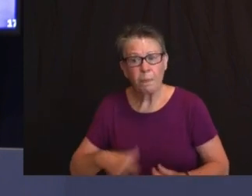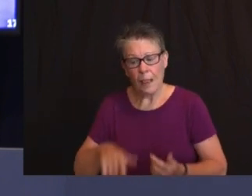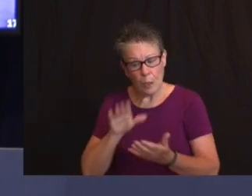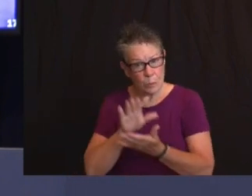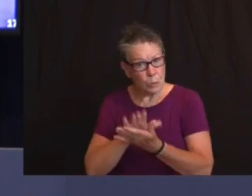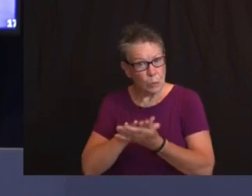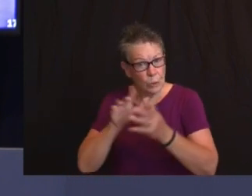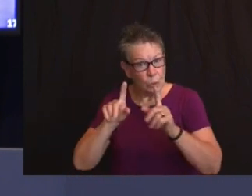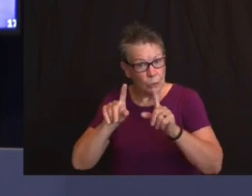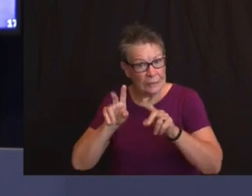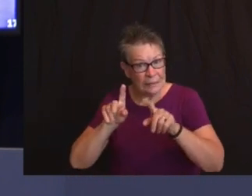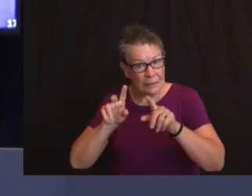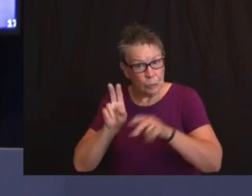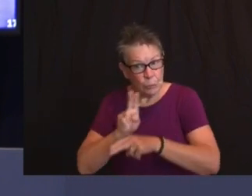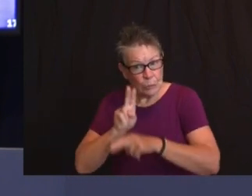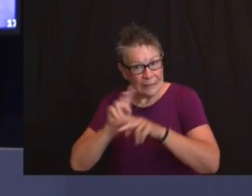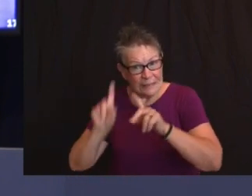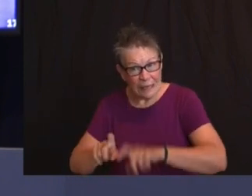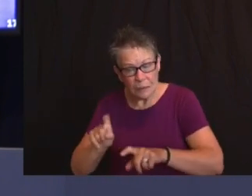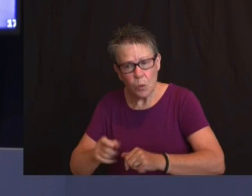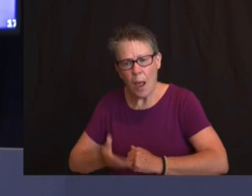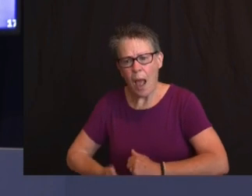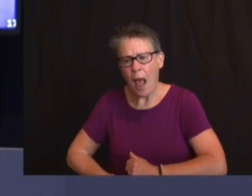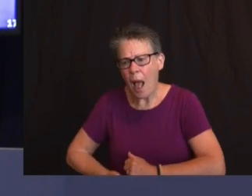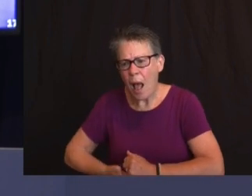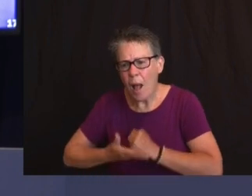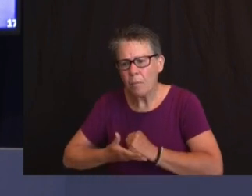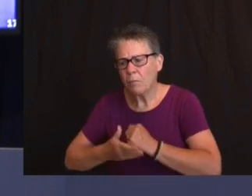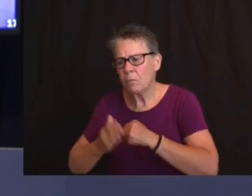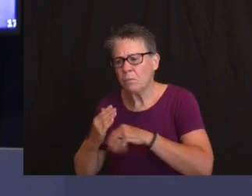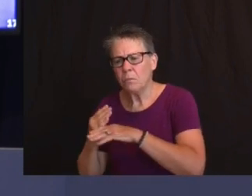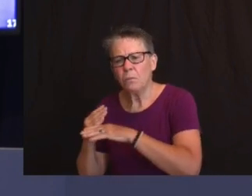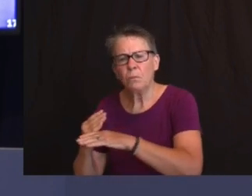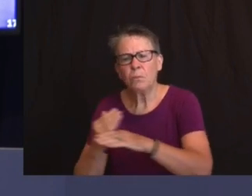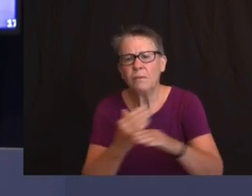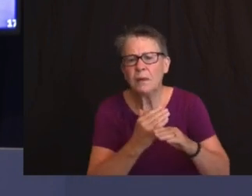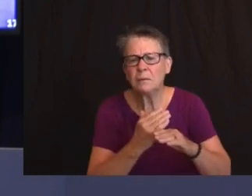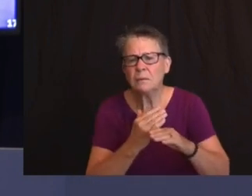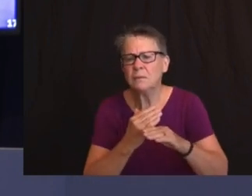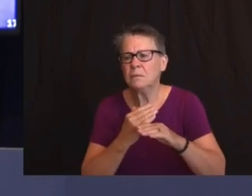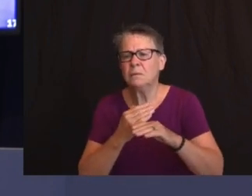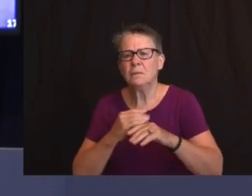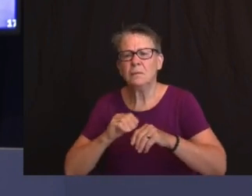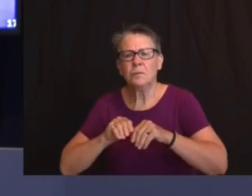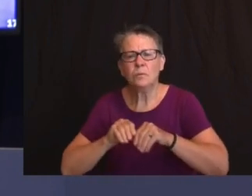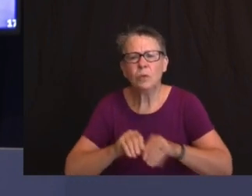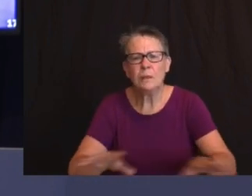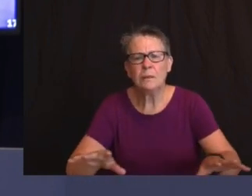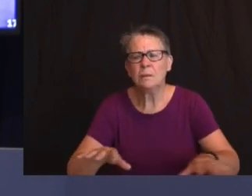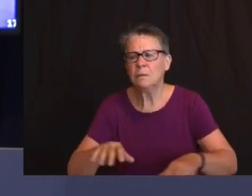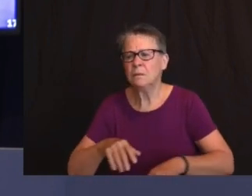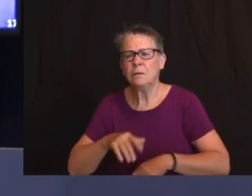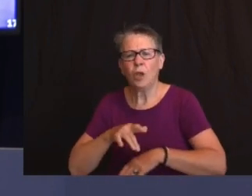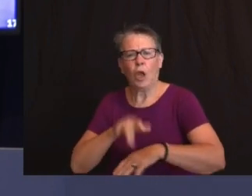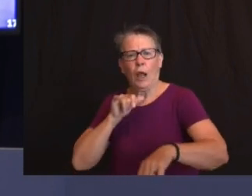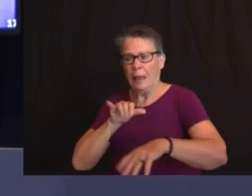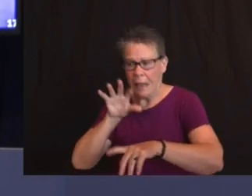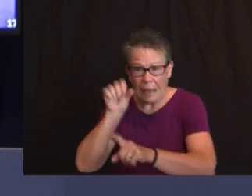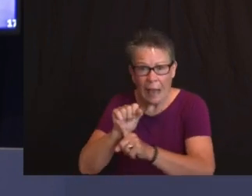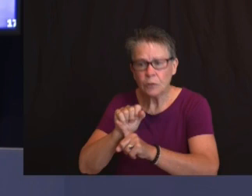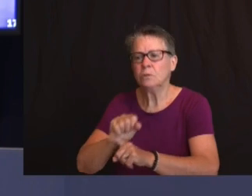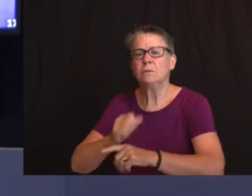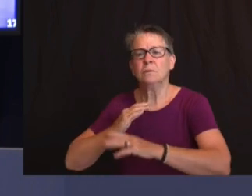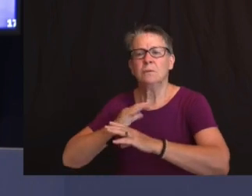can detect new cases to prevent outbreaks, reduce the risk of further transmission, and protect students, teachers, and